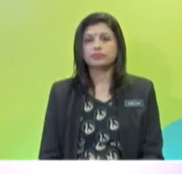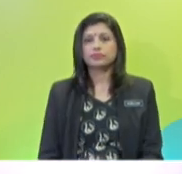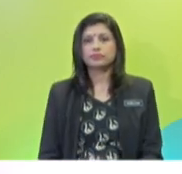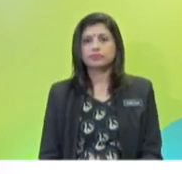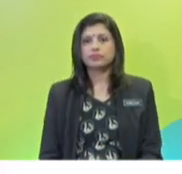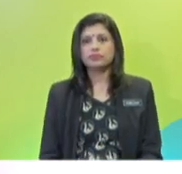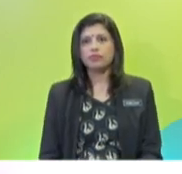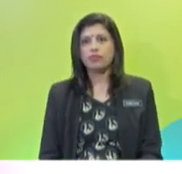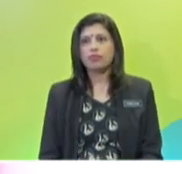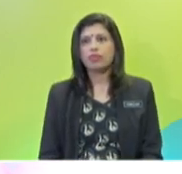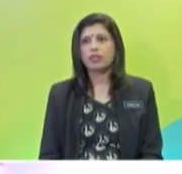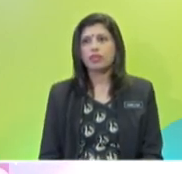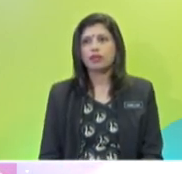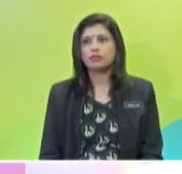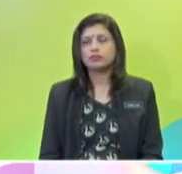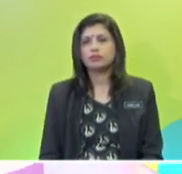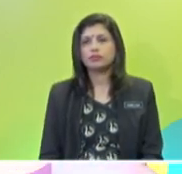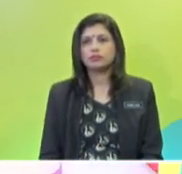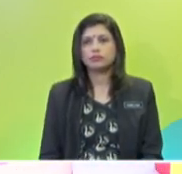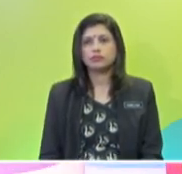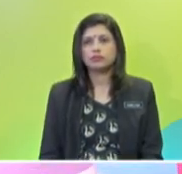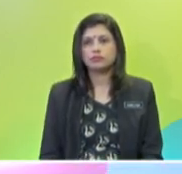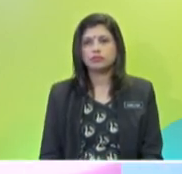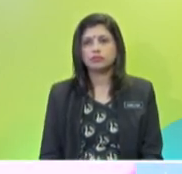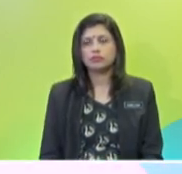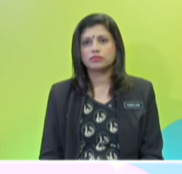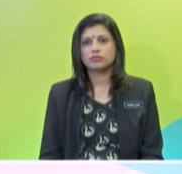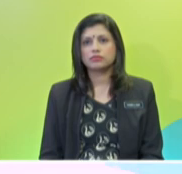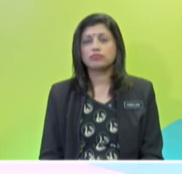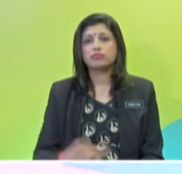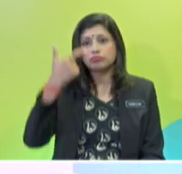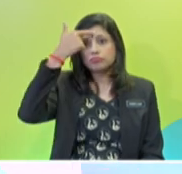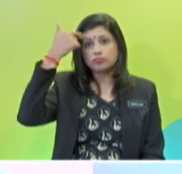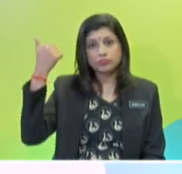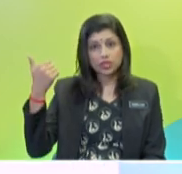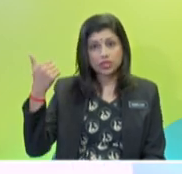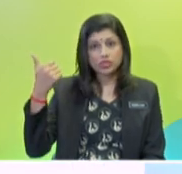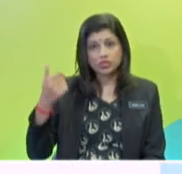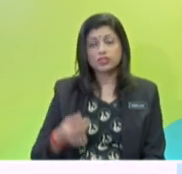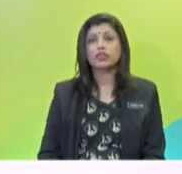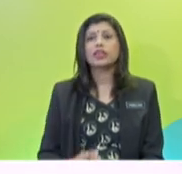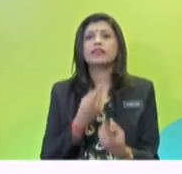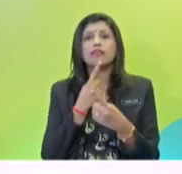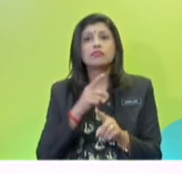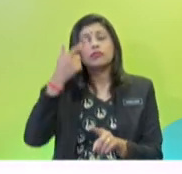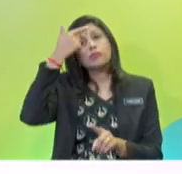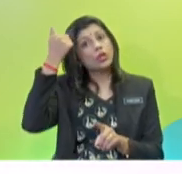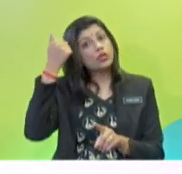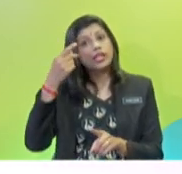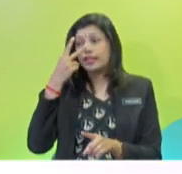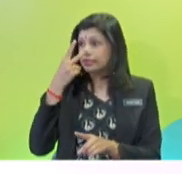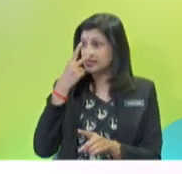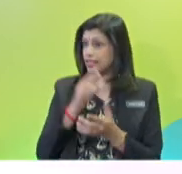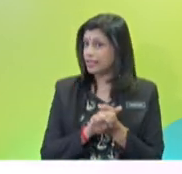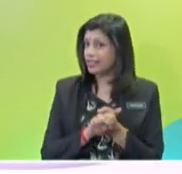So what is the answer? I went to the dentist last week because I had a toothache. Okay, okay, let's check.